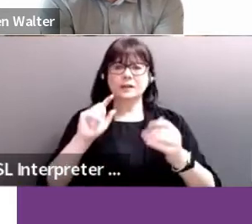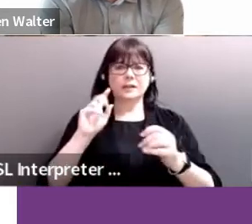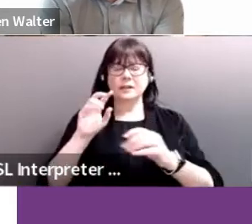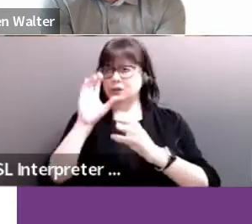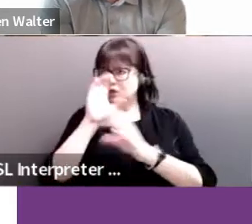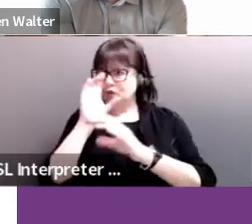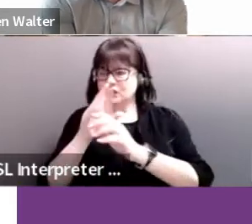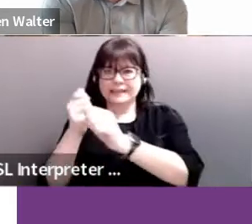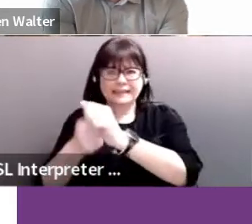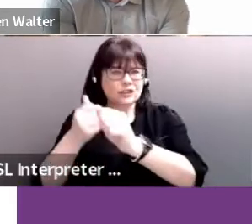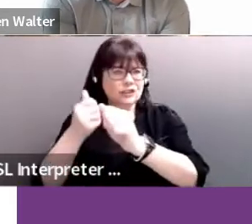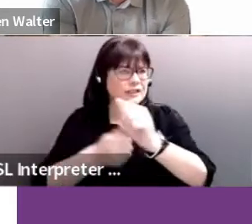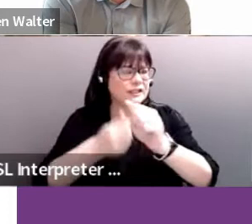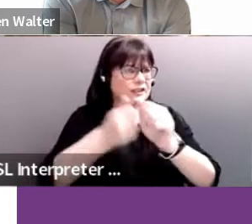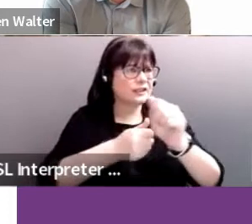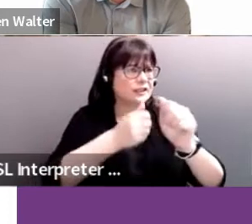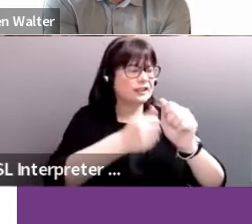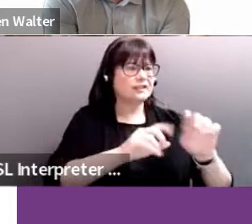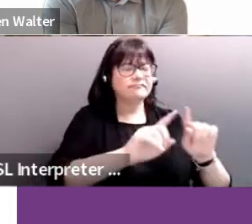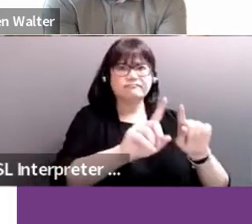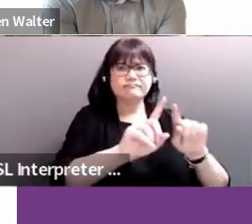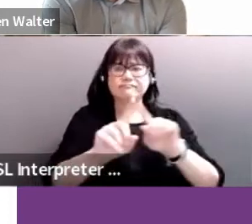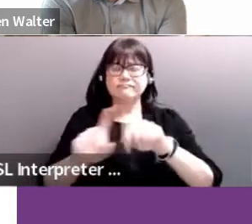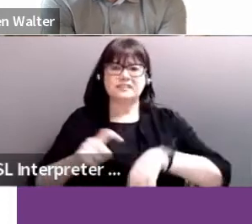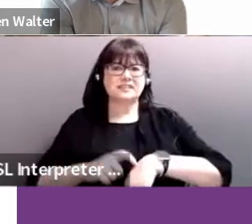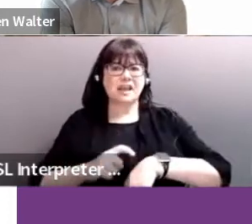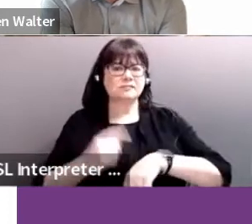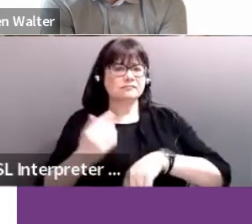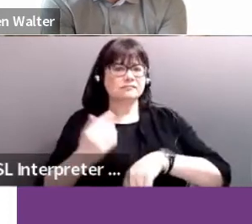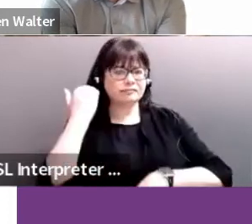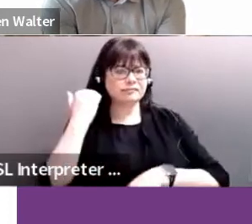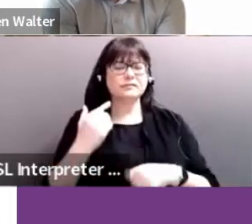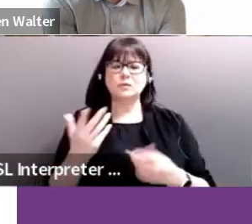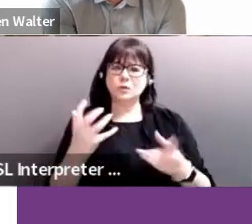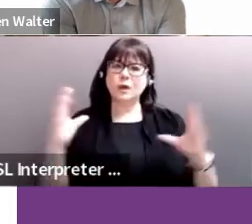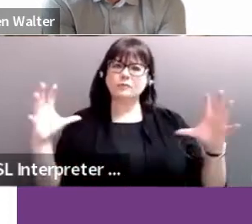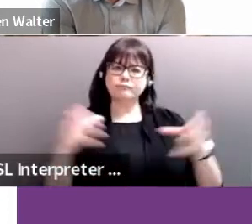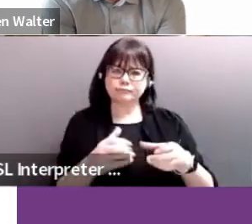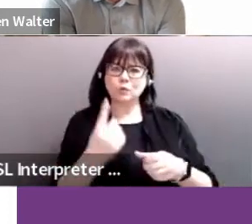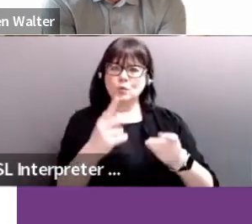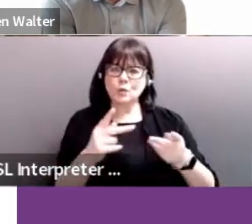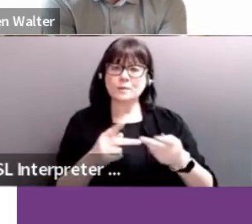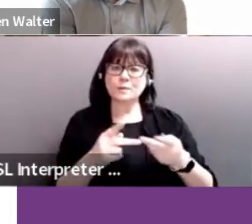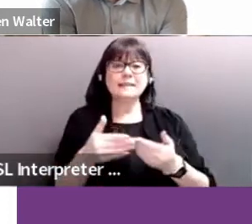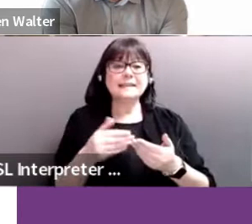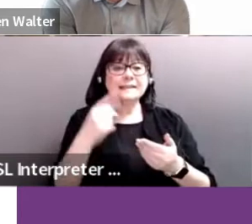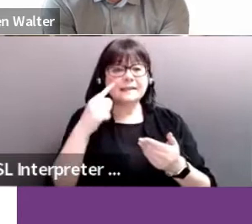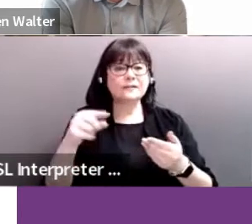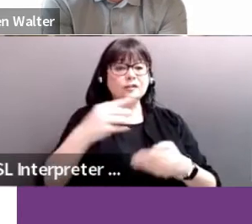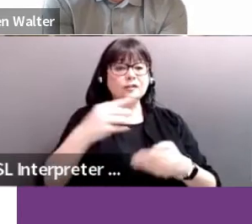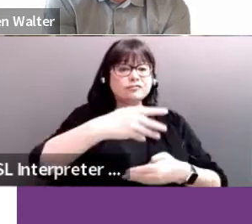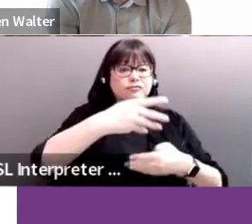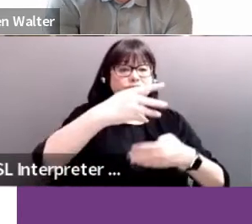for individuals like you to actually navigate the space and secure funds for your business so that you can continue to scale and